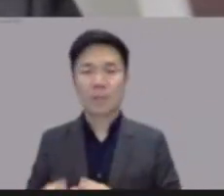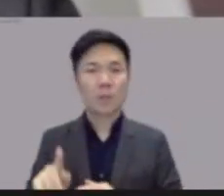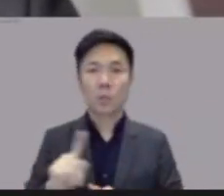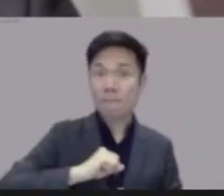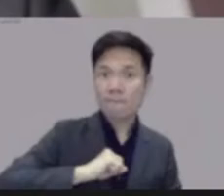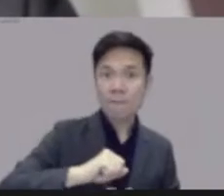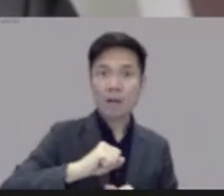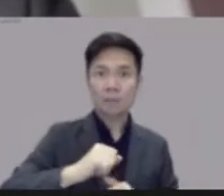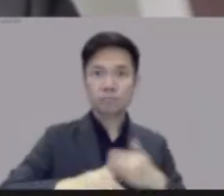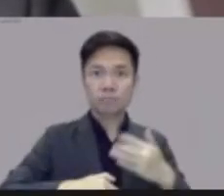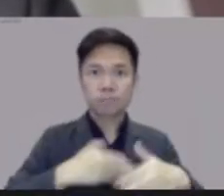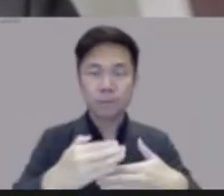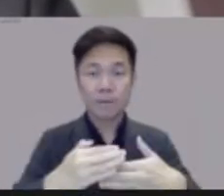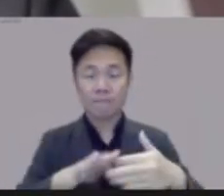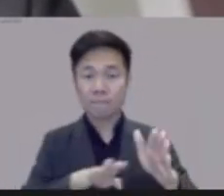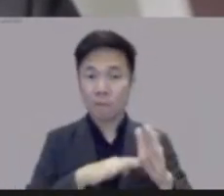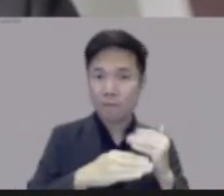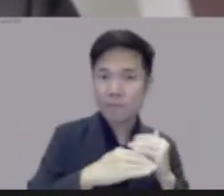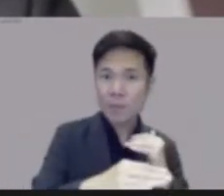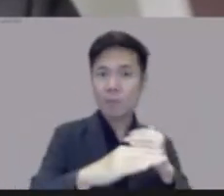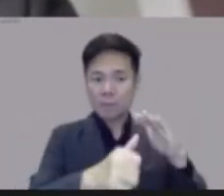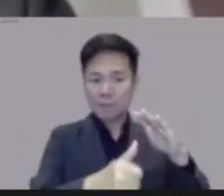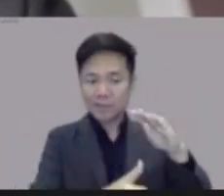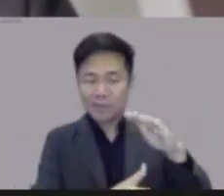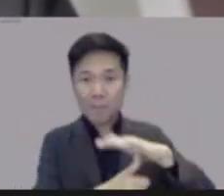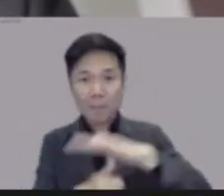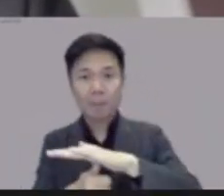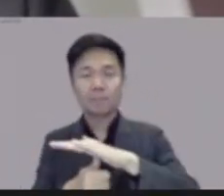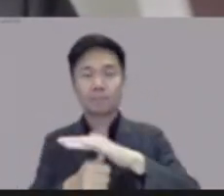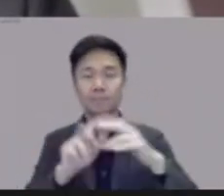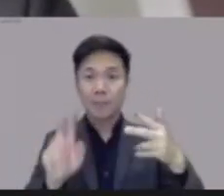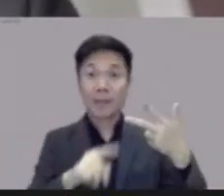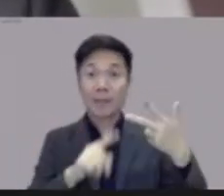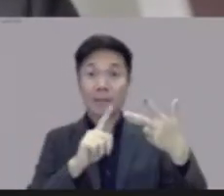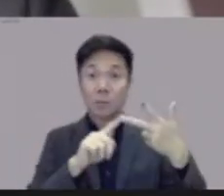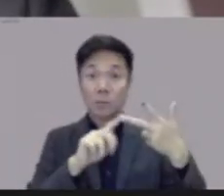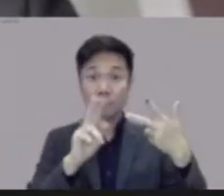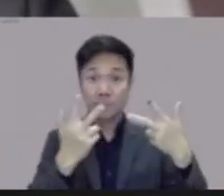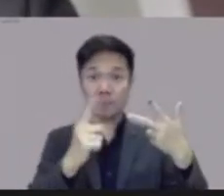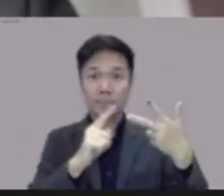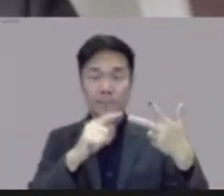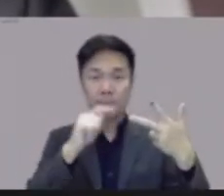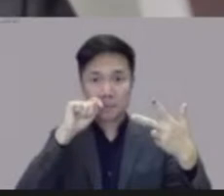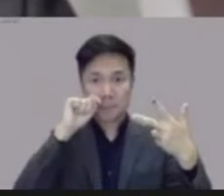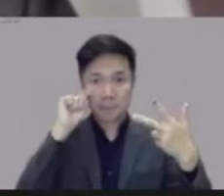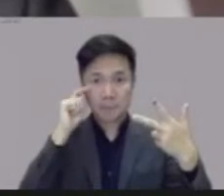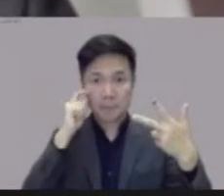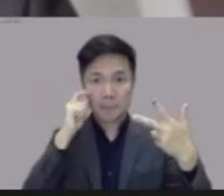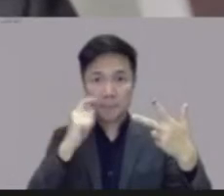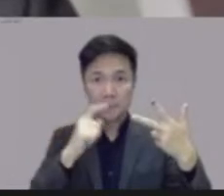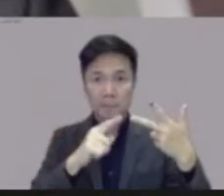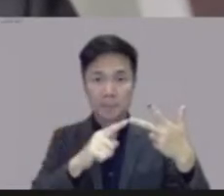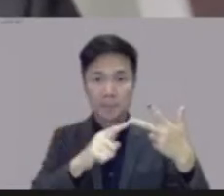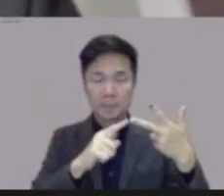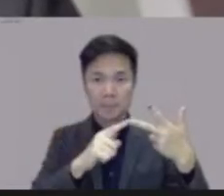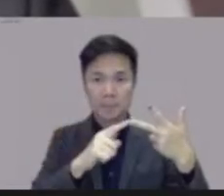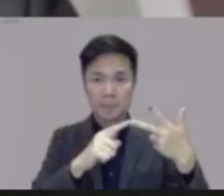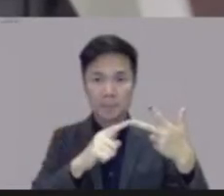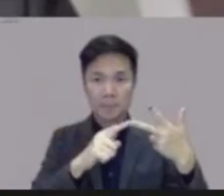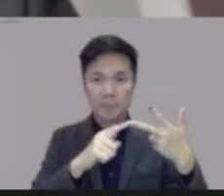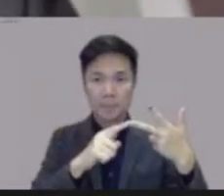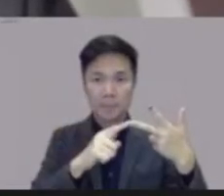third the reason most and fossil fuel subsidies immediately leading the global transition towards clean energy